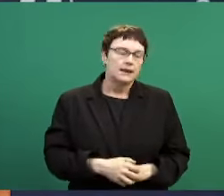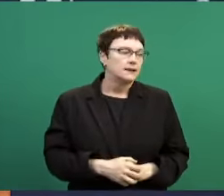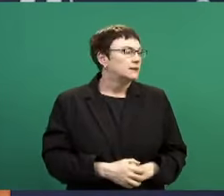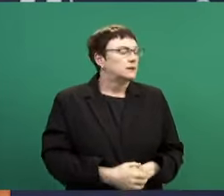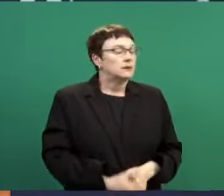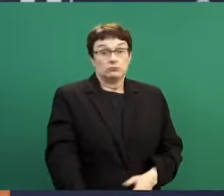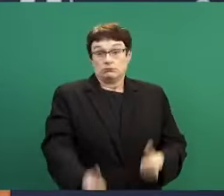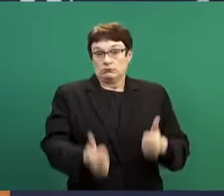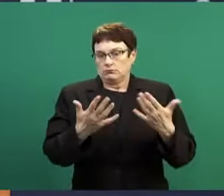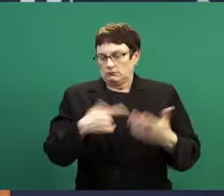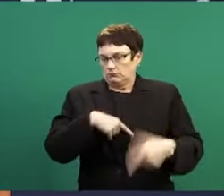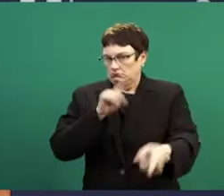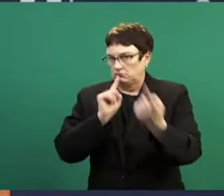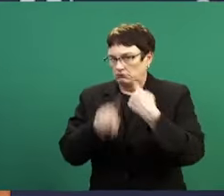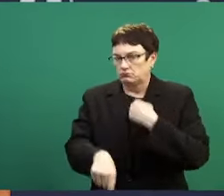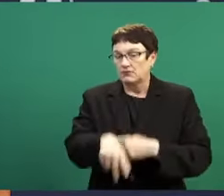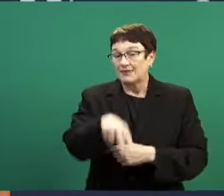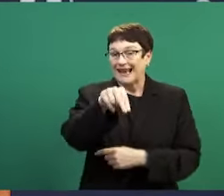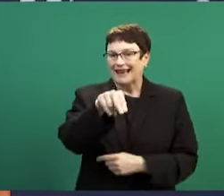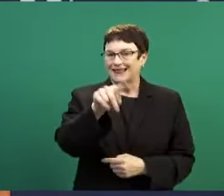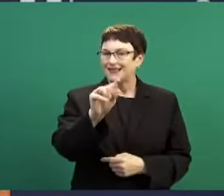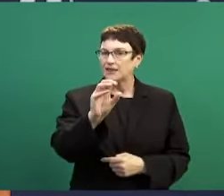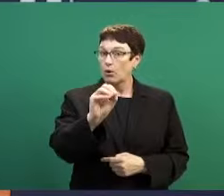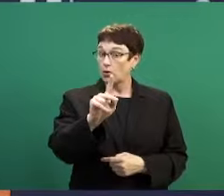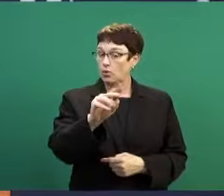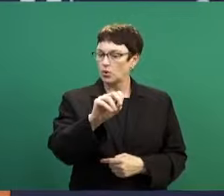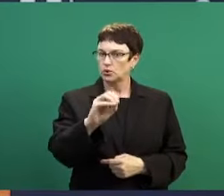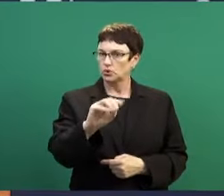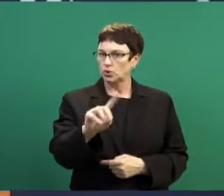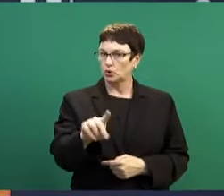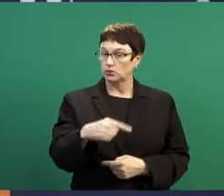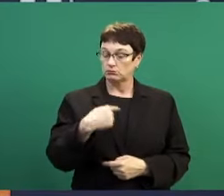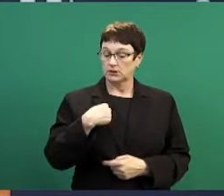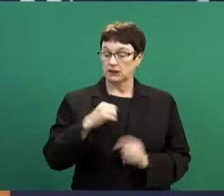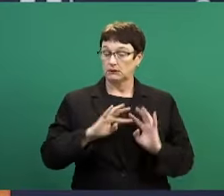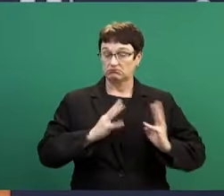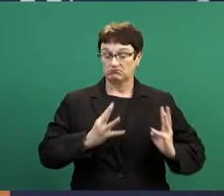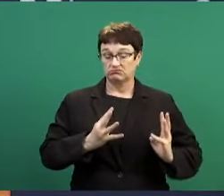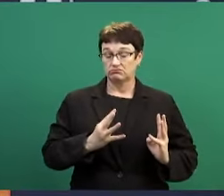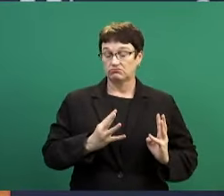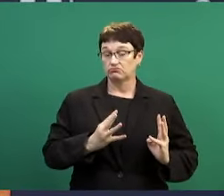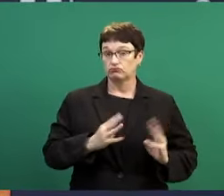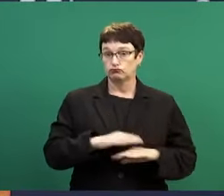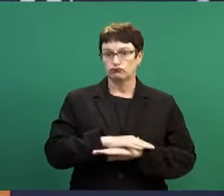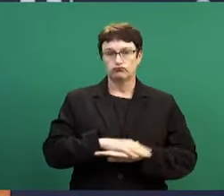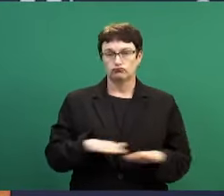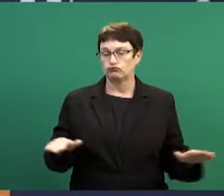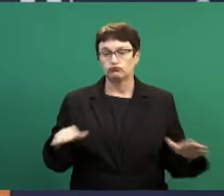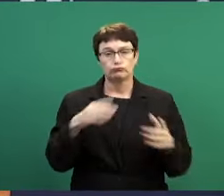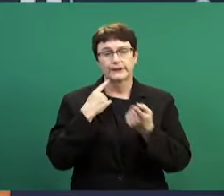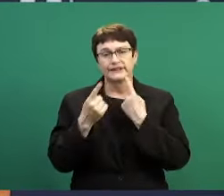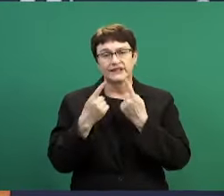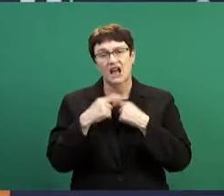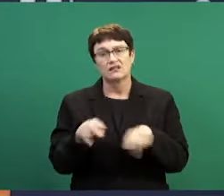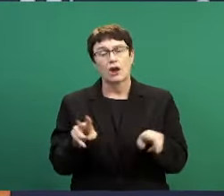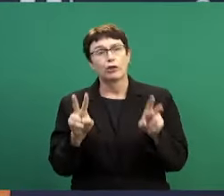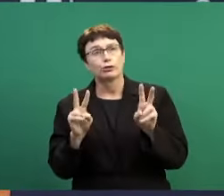Ntokozo, the MPC didn't discuss any allegations of